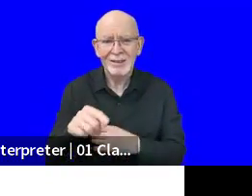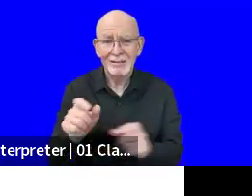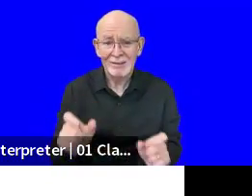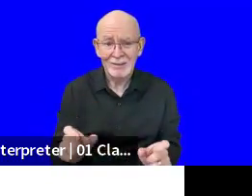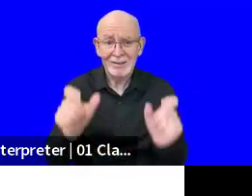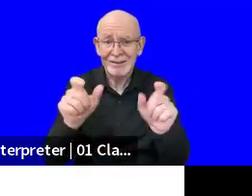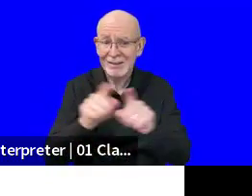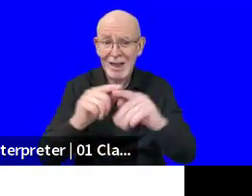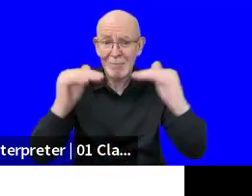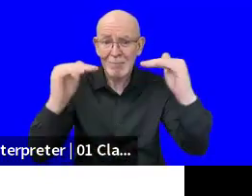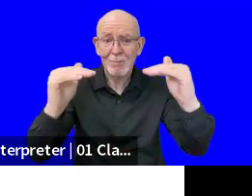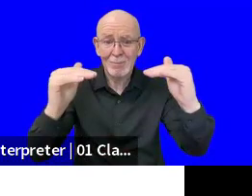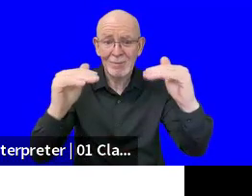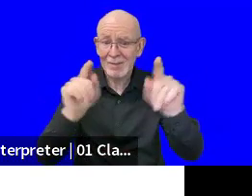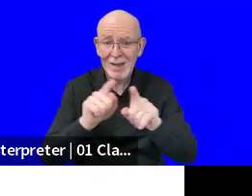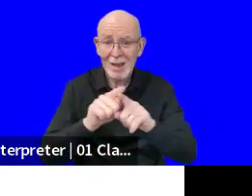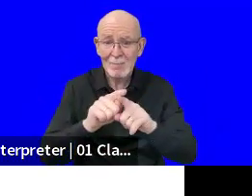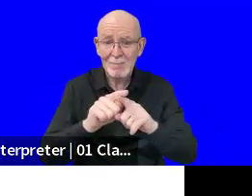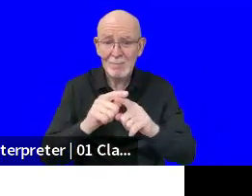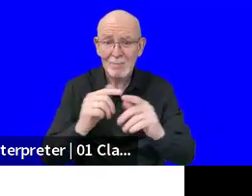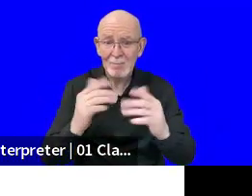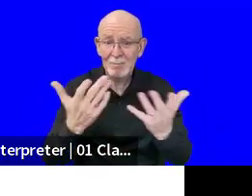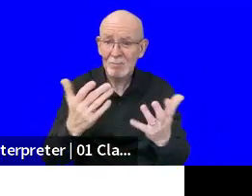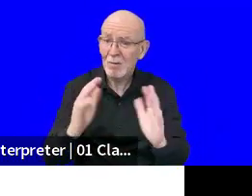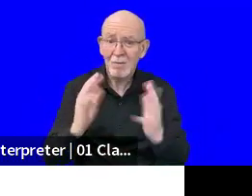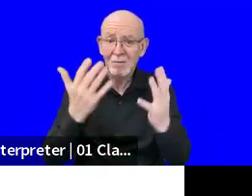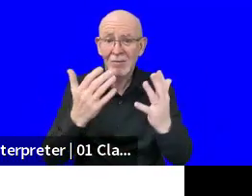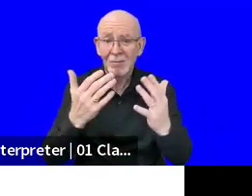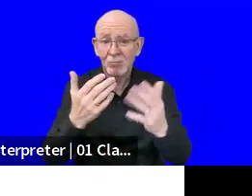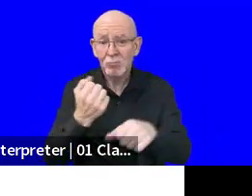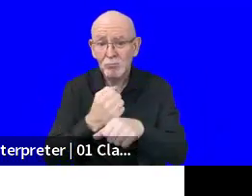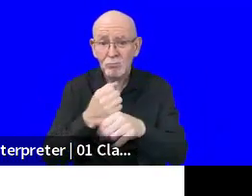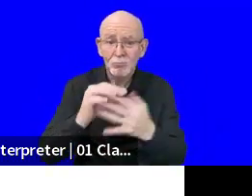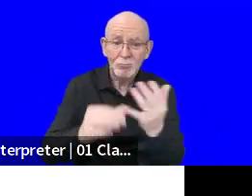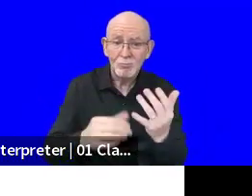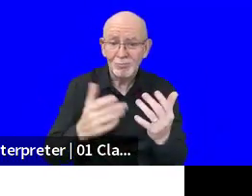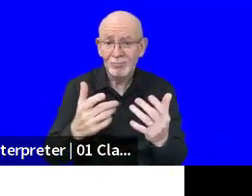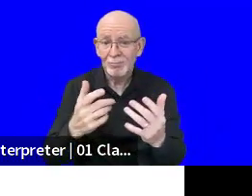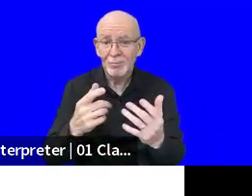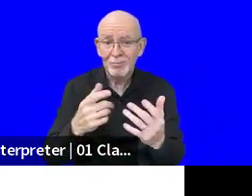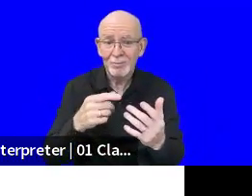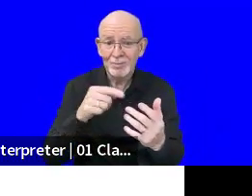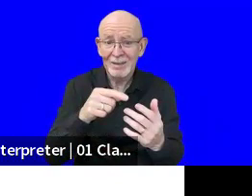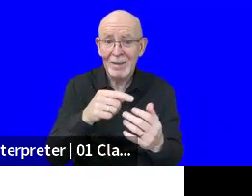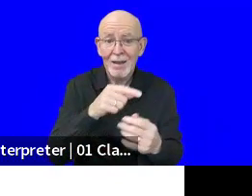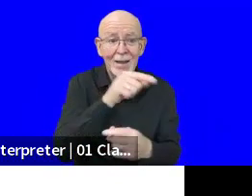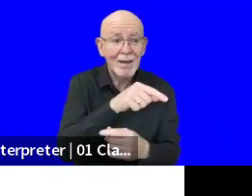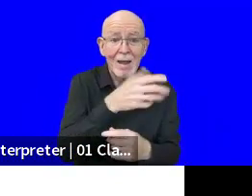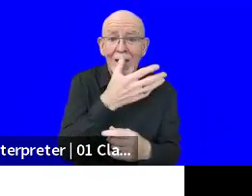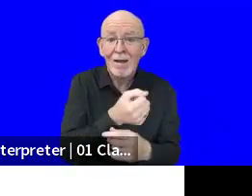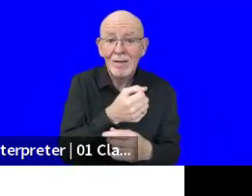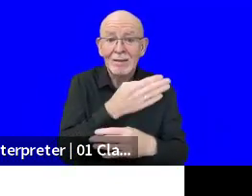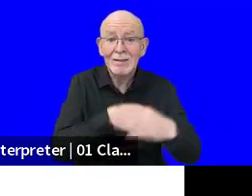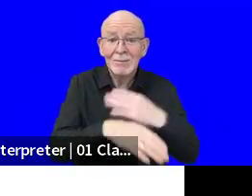with a disability has those extra costs. And a household has one of two choices. One, they can spend money on